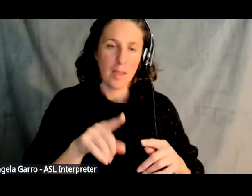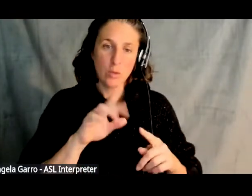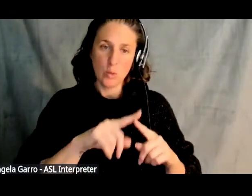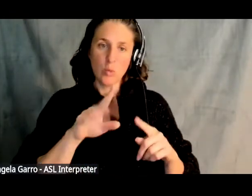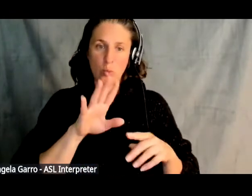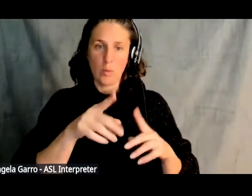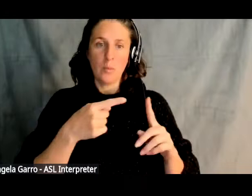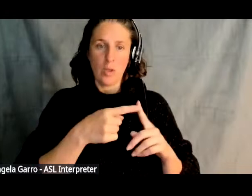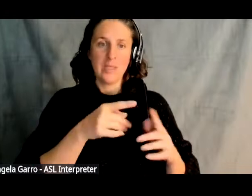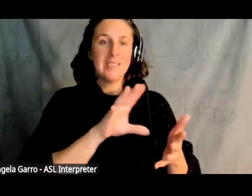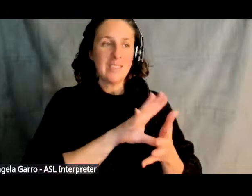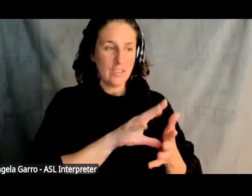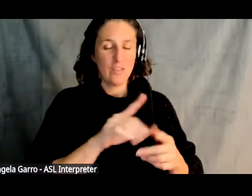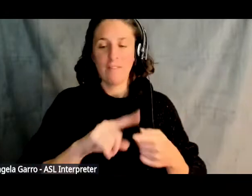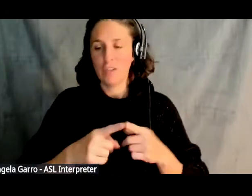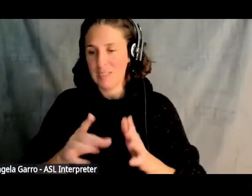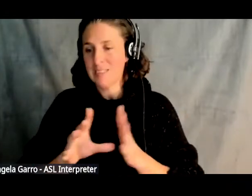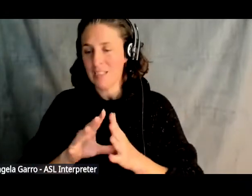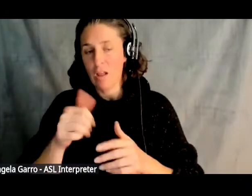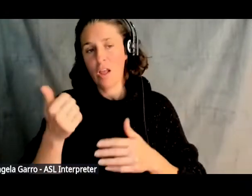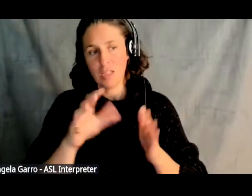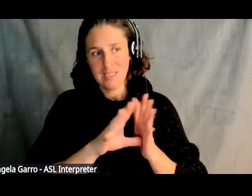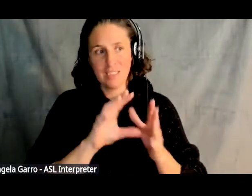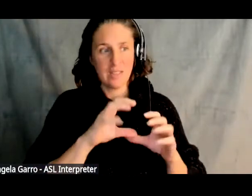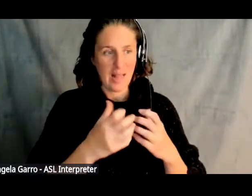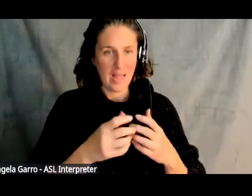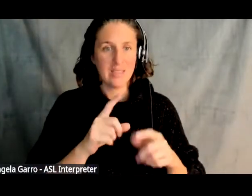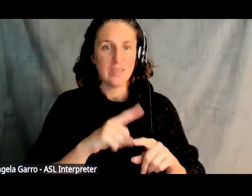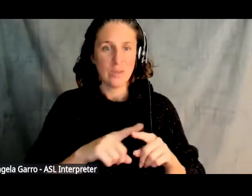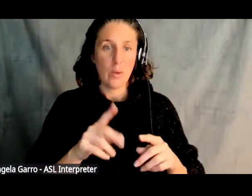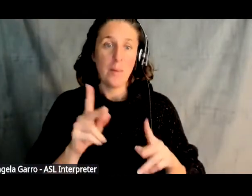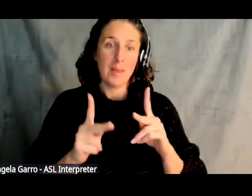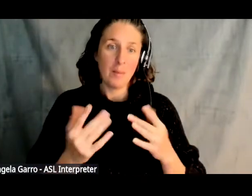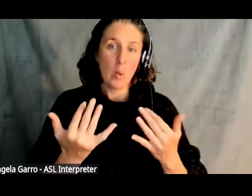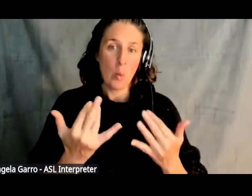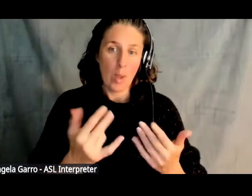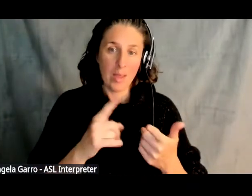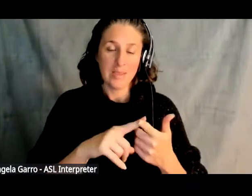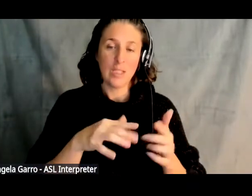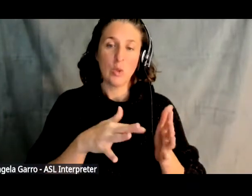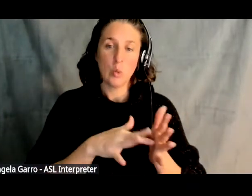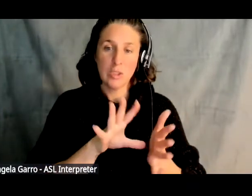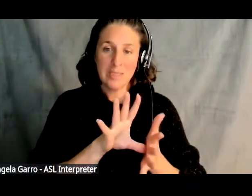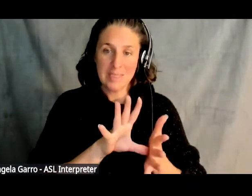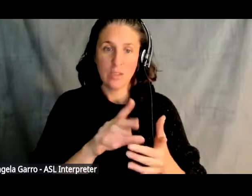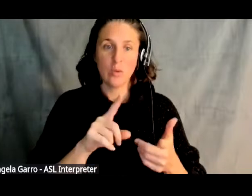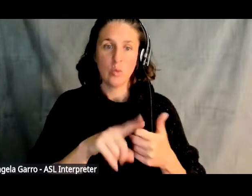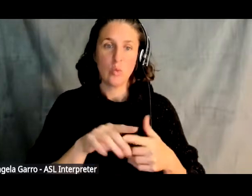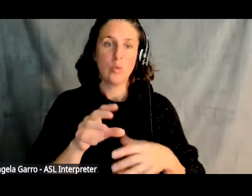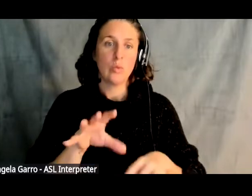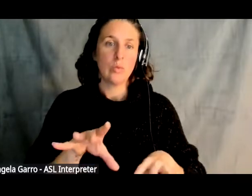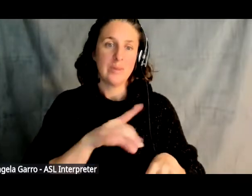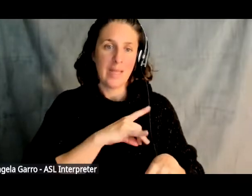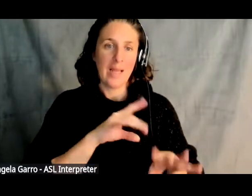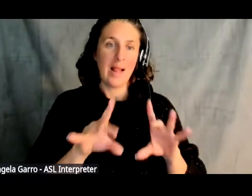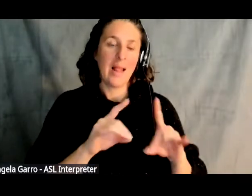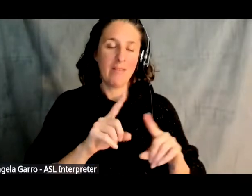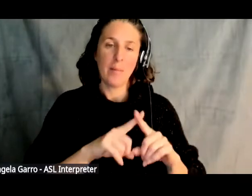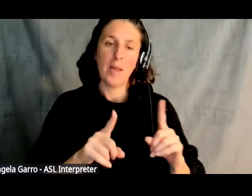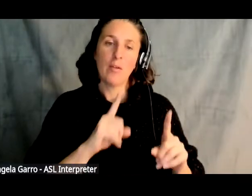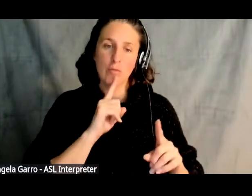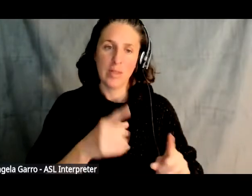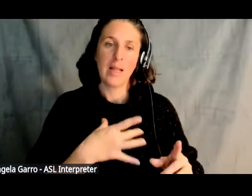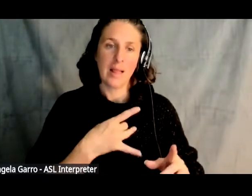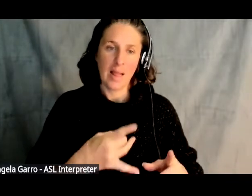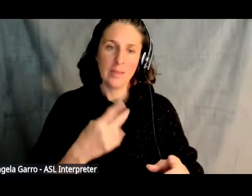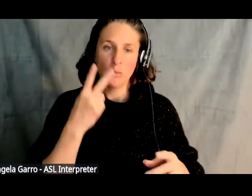she's a senior, her friend was a senior, they had other seniors in the class. So I think folks do wait until junior or senior to take an elective, but I would really like to see electives